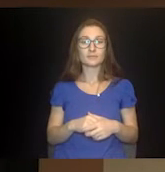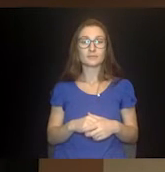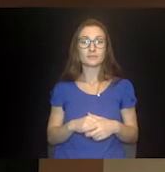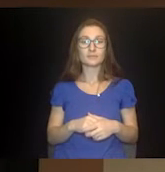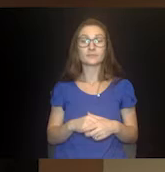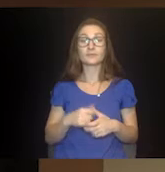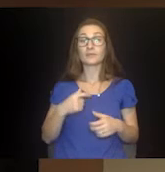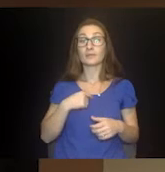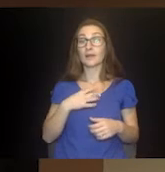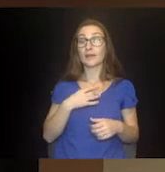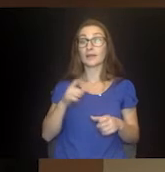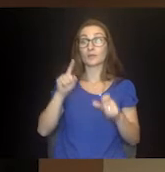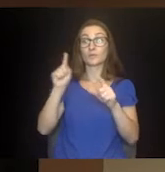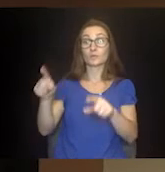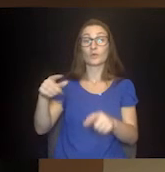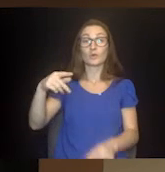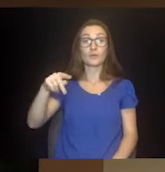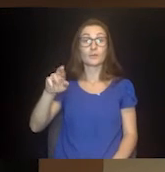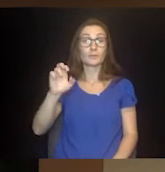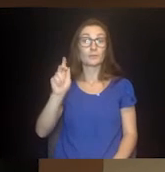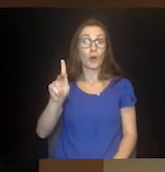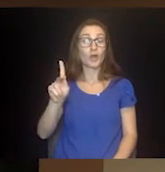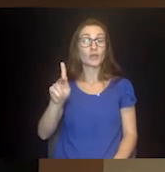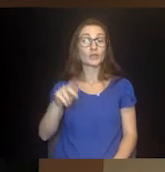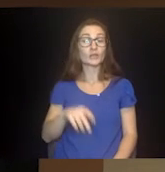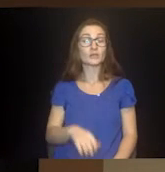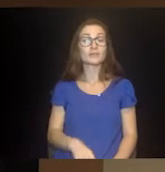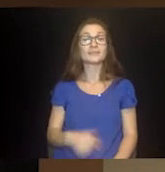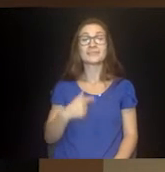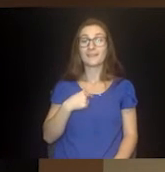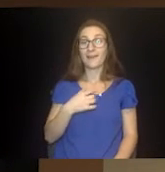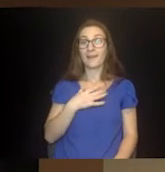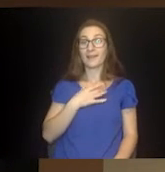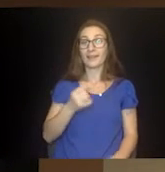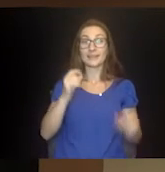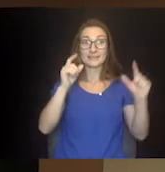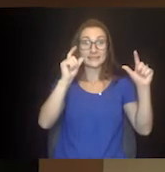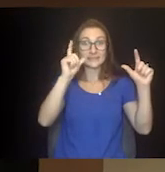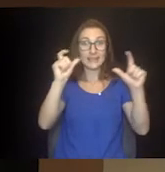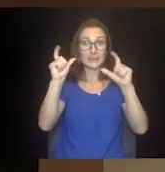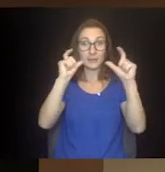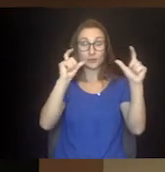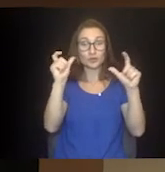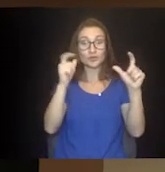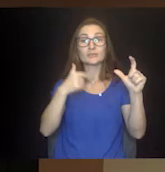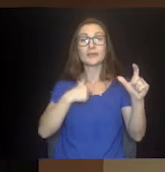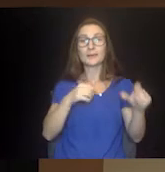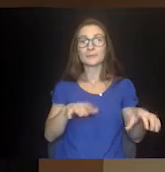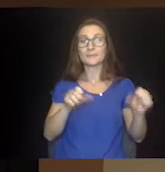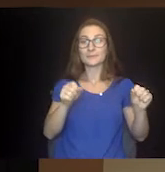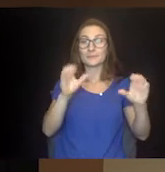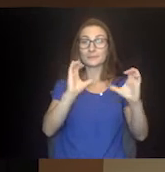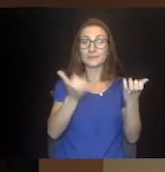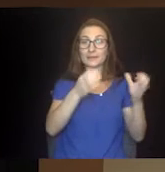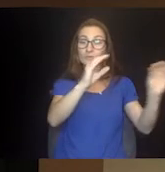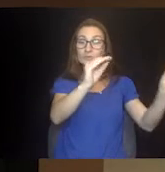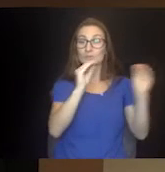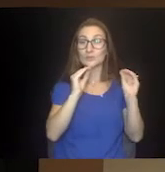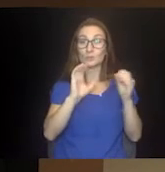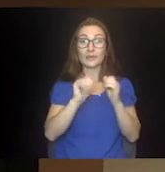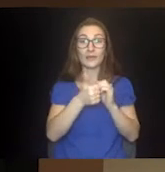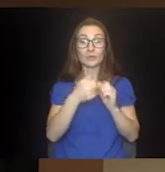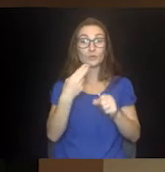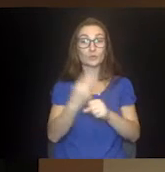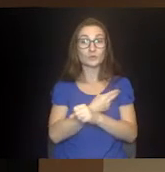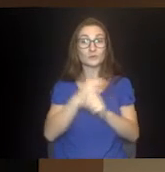Creek, again to the park to shoot hoops. I love taking pictures. I took a